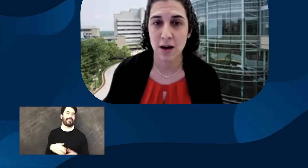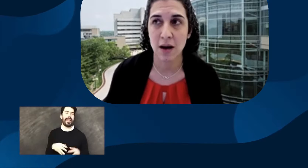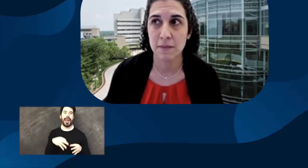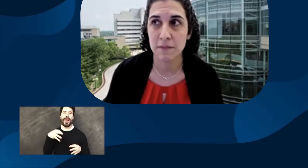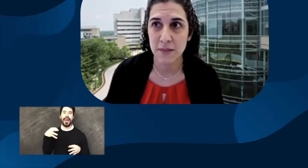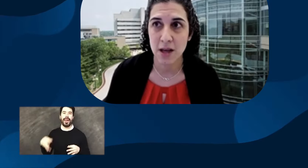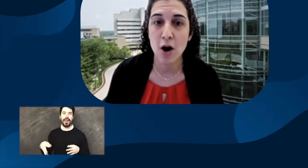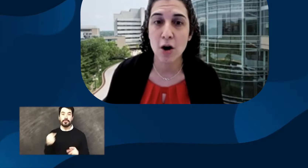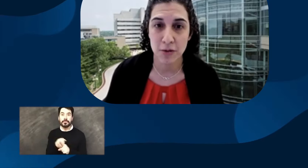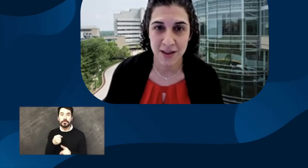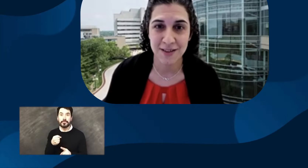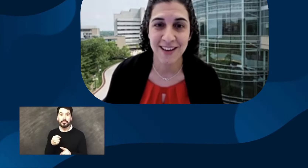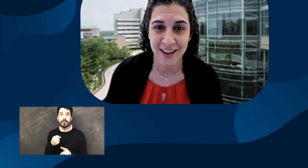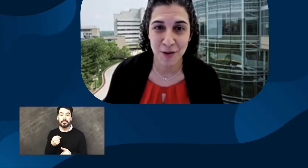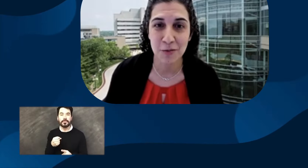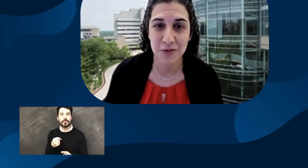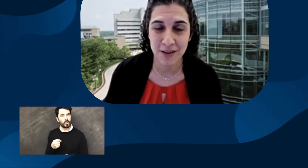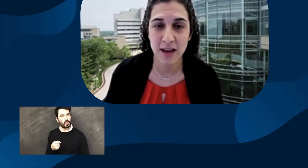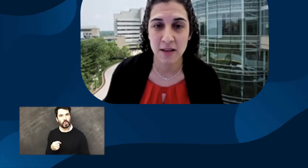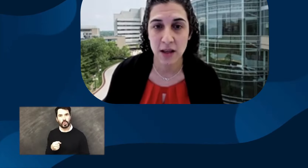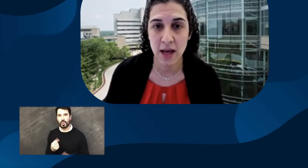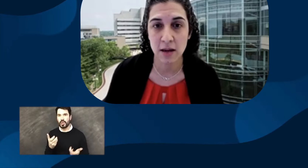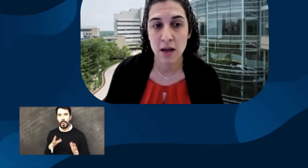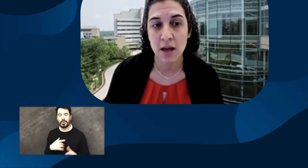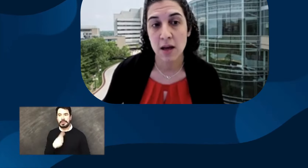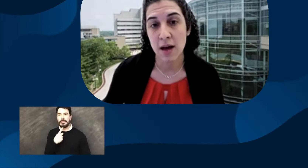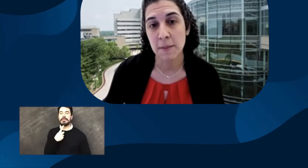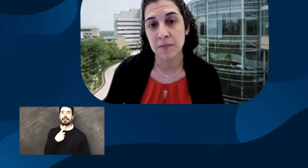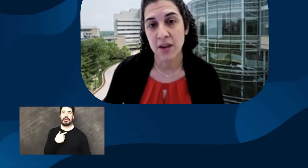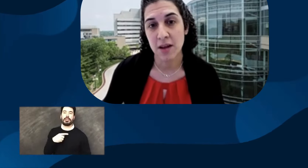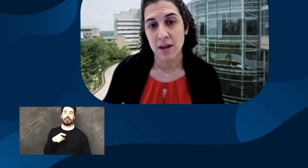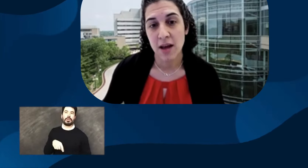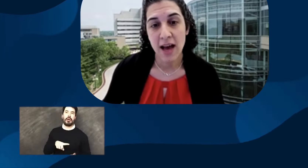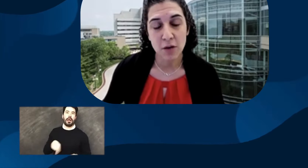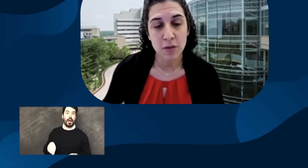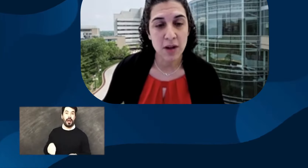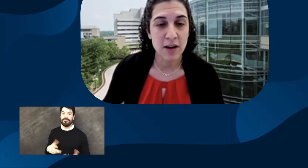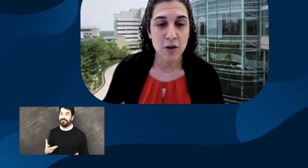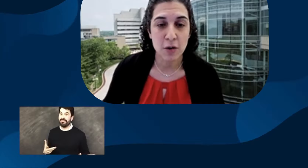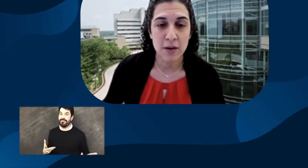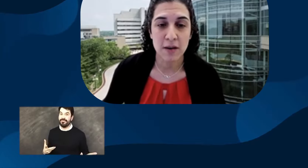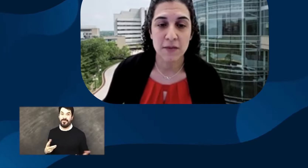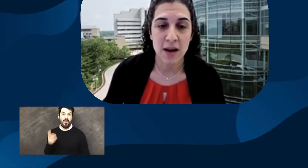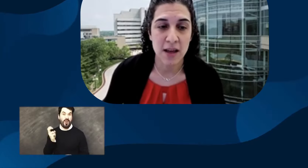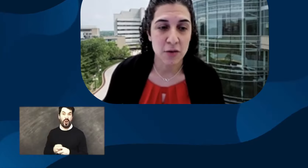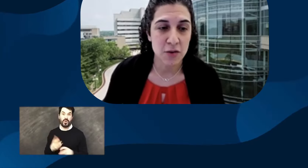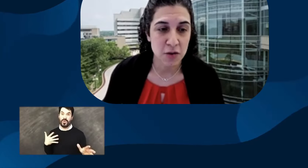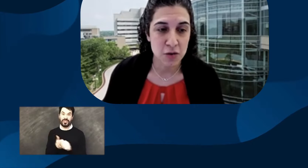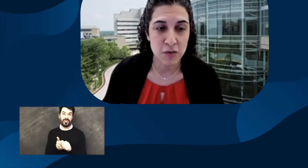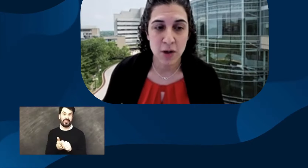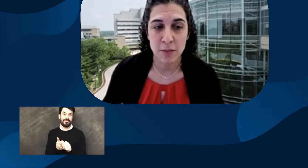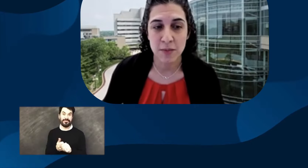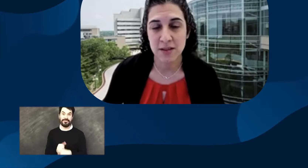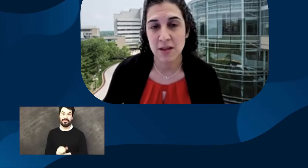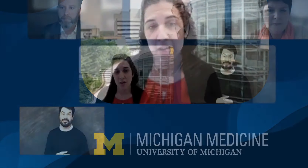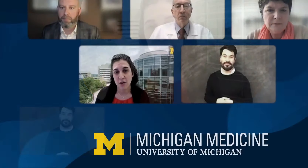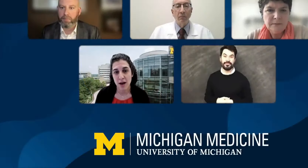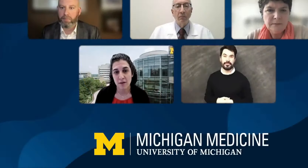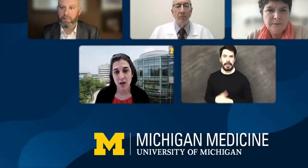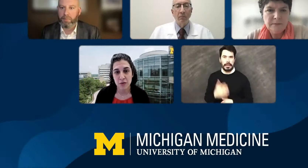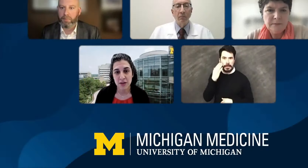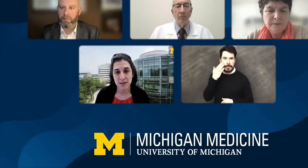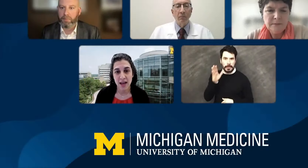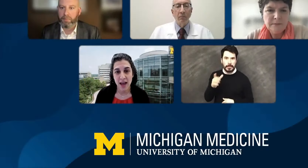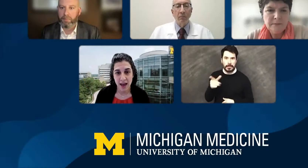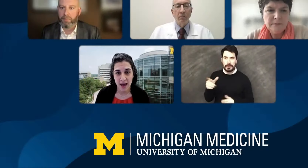much harder thing to get over in the end. I don't know if either Dr. Duvernoy or Bisognano